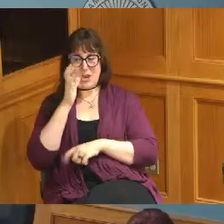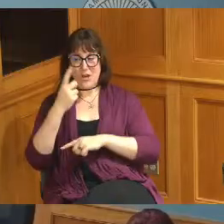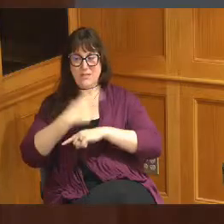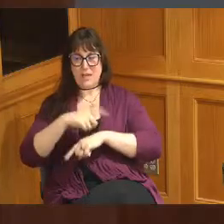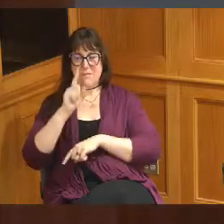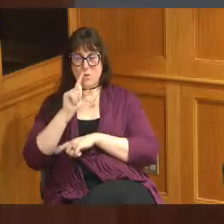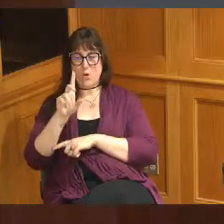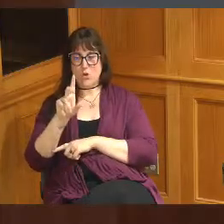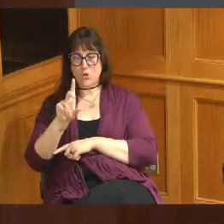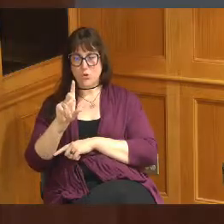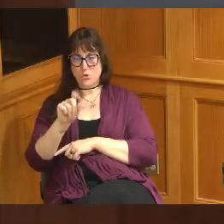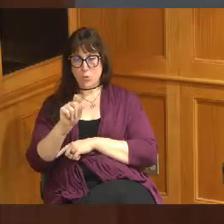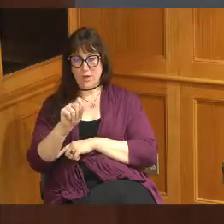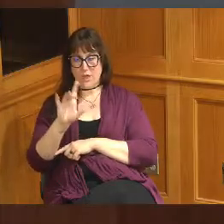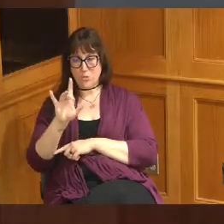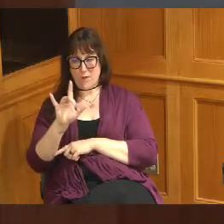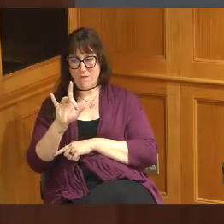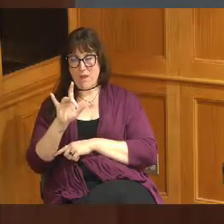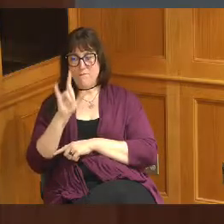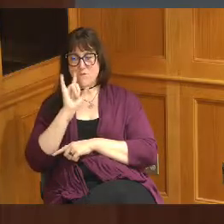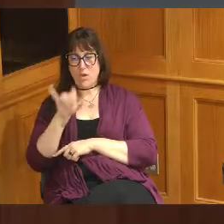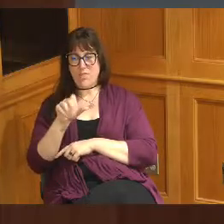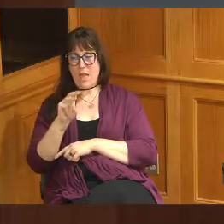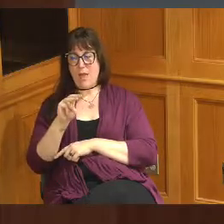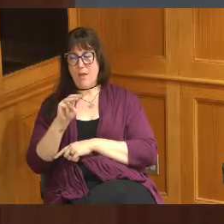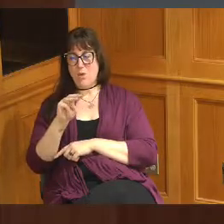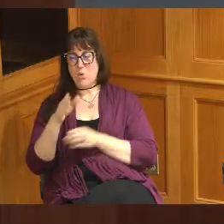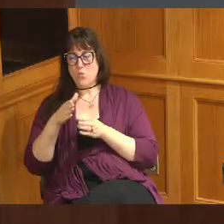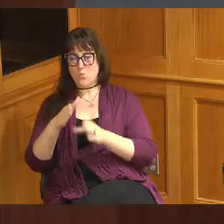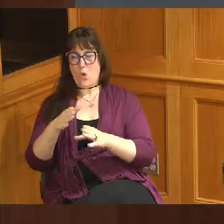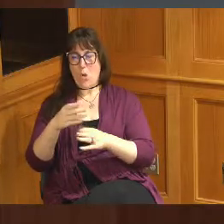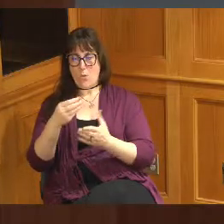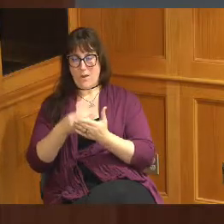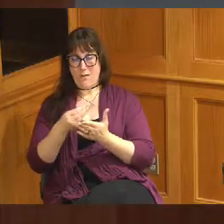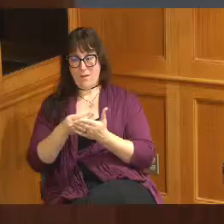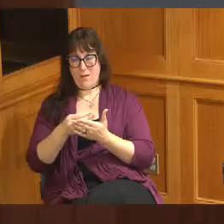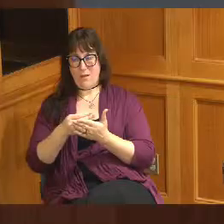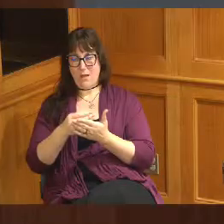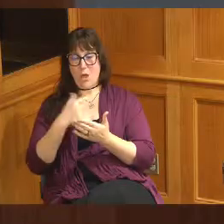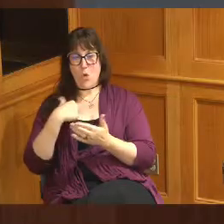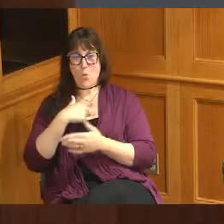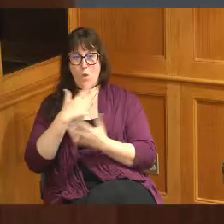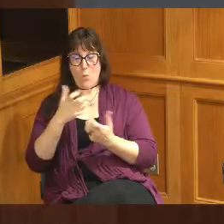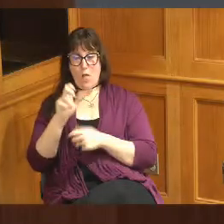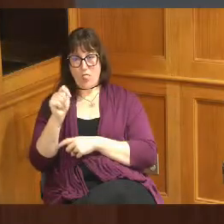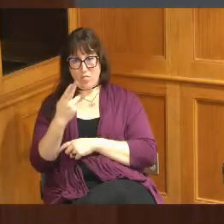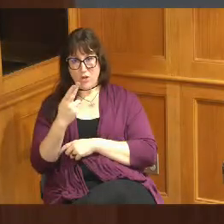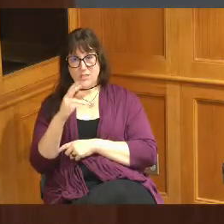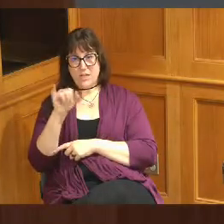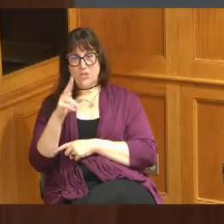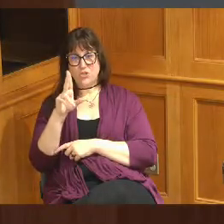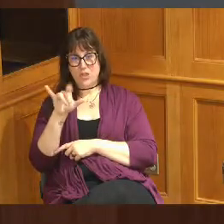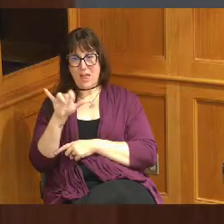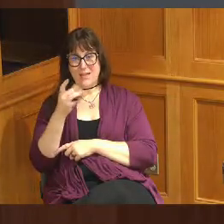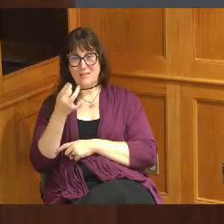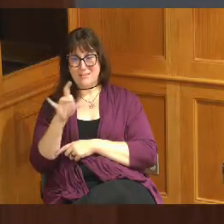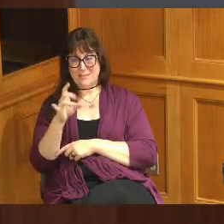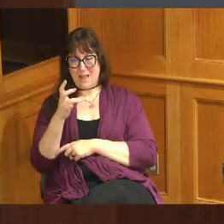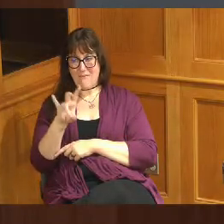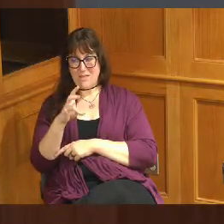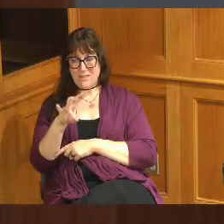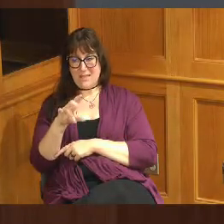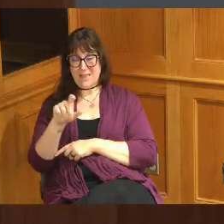2025 municipal road fund projects. We would like to schedule this hearing for Thursday, July 17th at